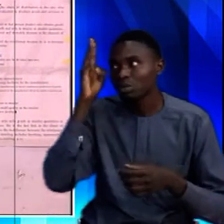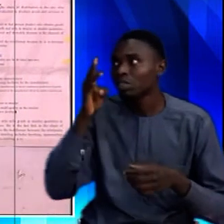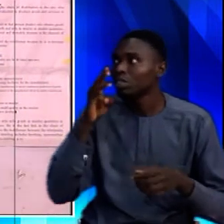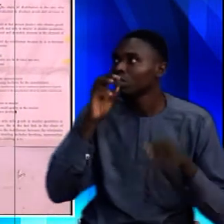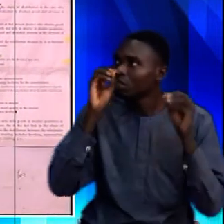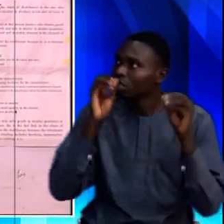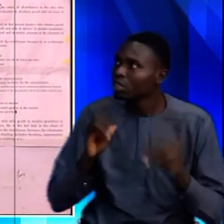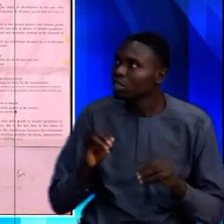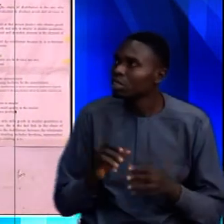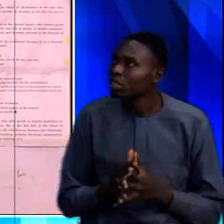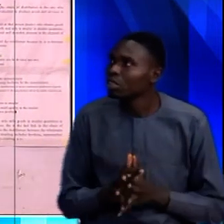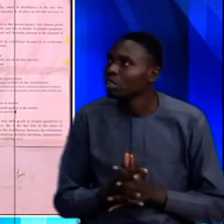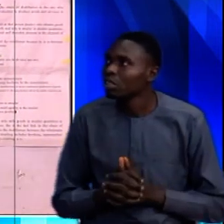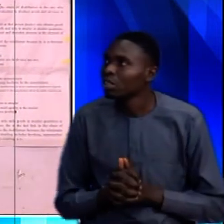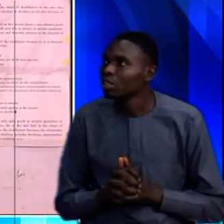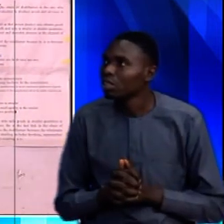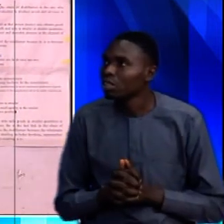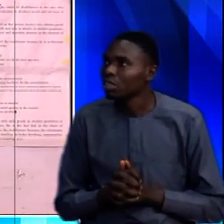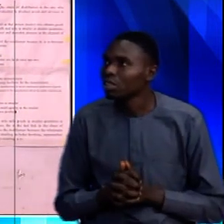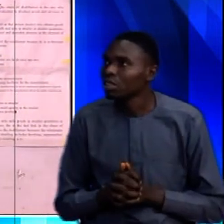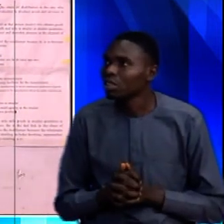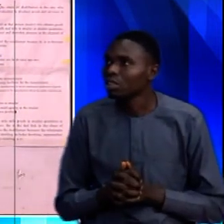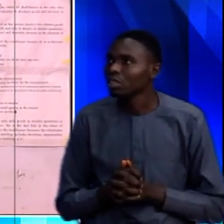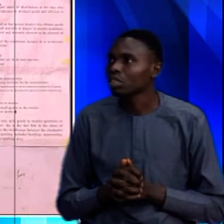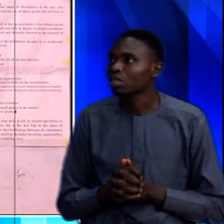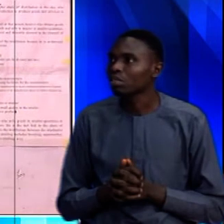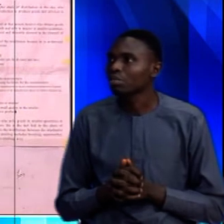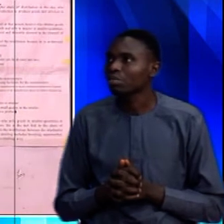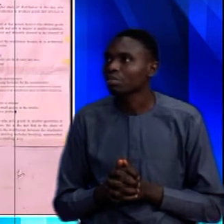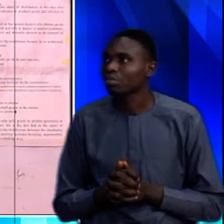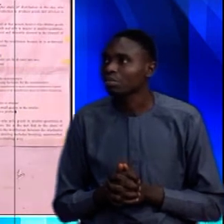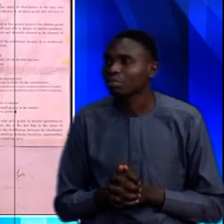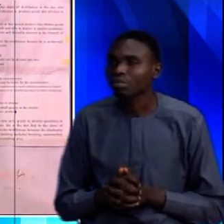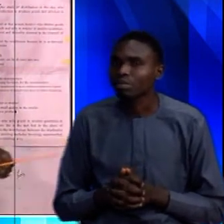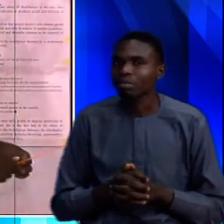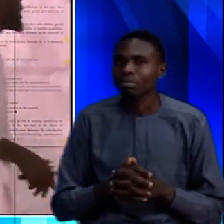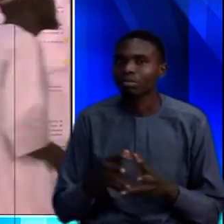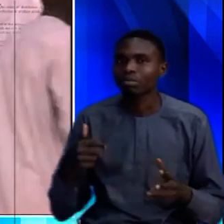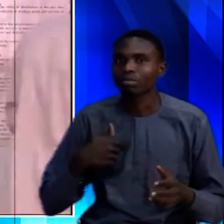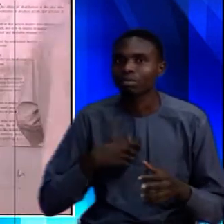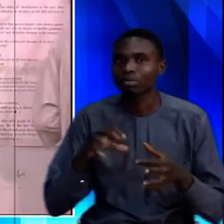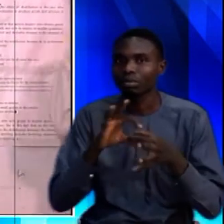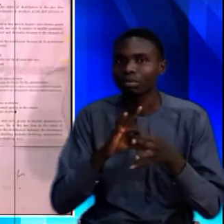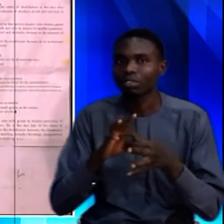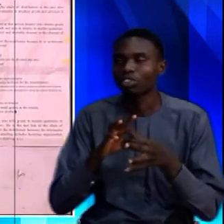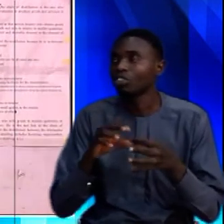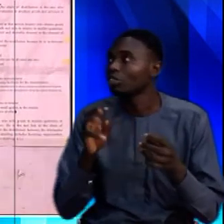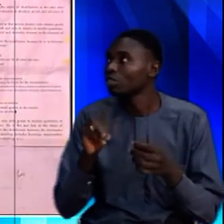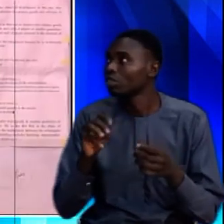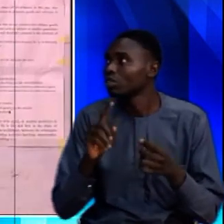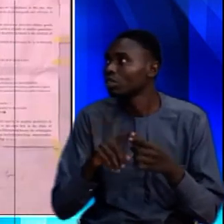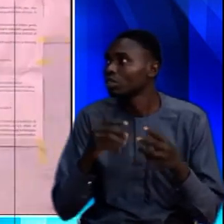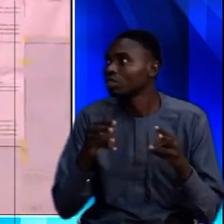by to the wholesaler and that of to the consumer. We now merge them together. If you look at it here, we have